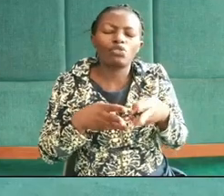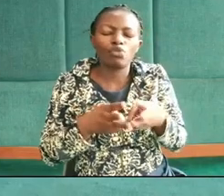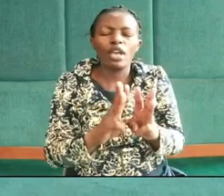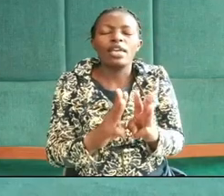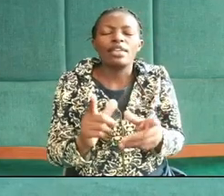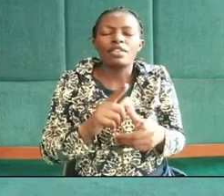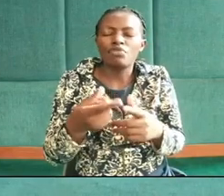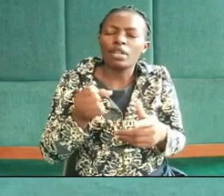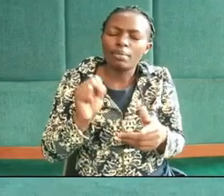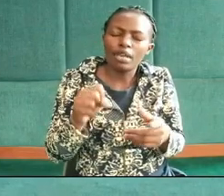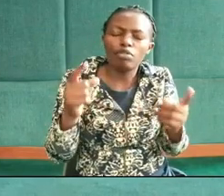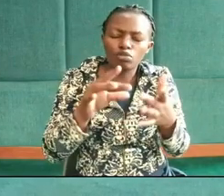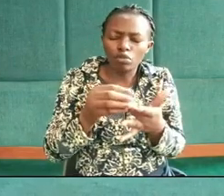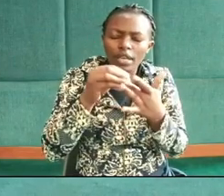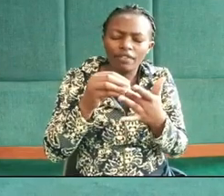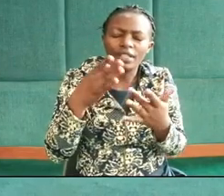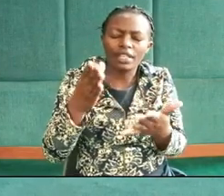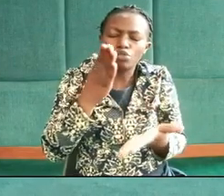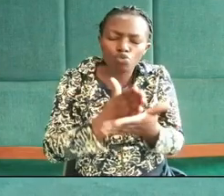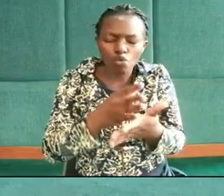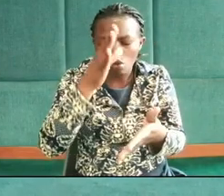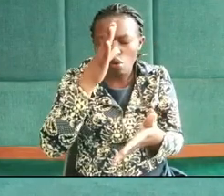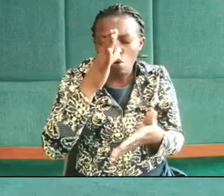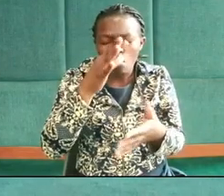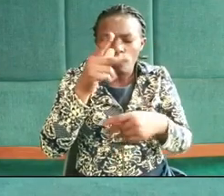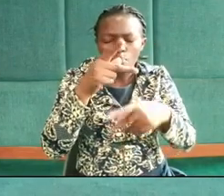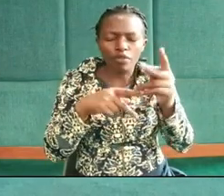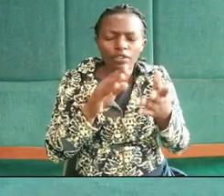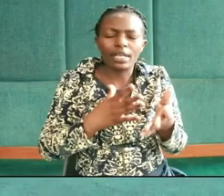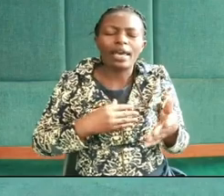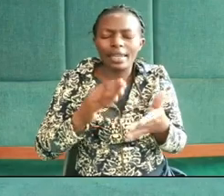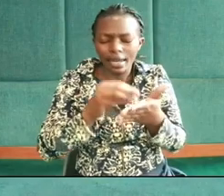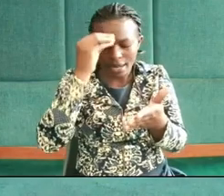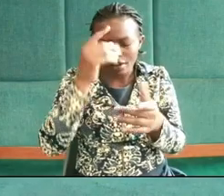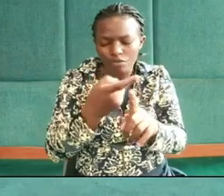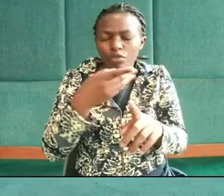be able to identify the true prophets and be able to learn from you every